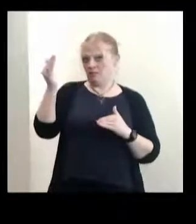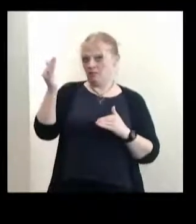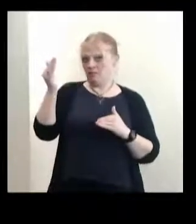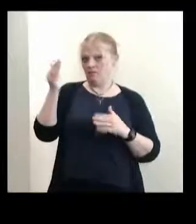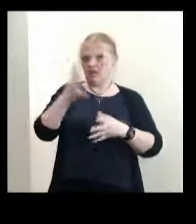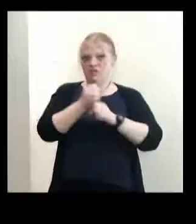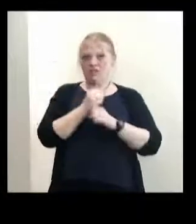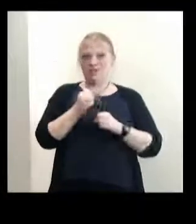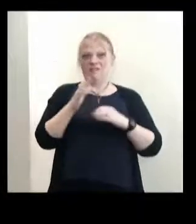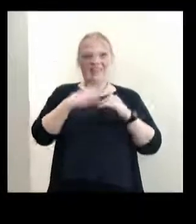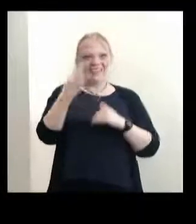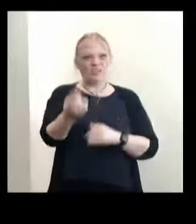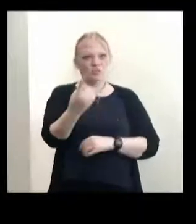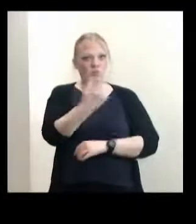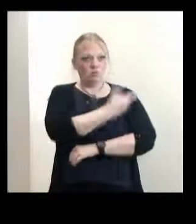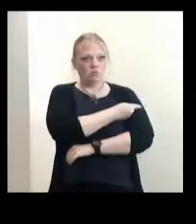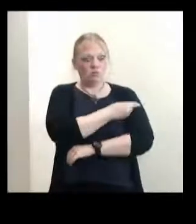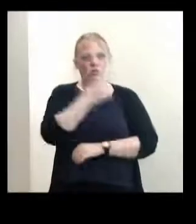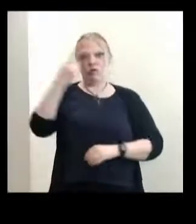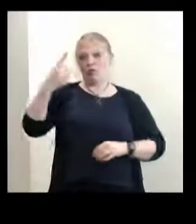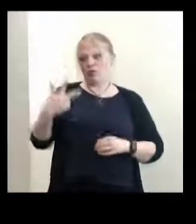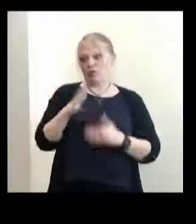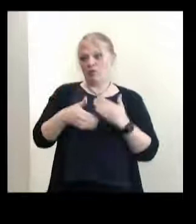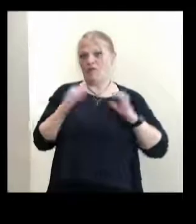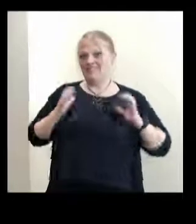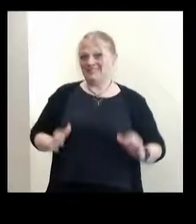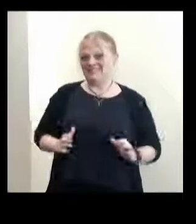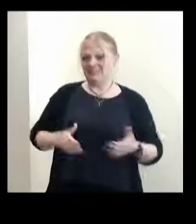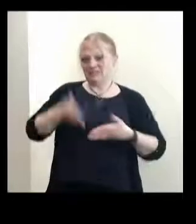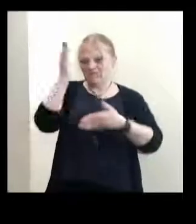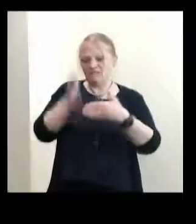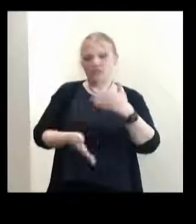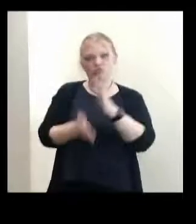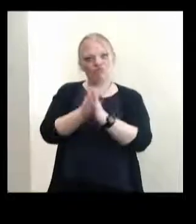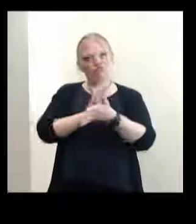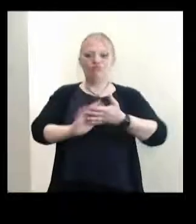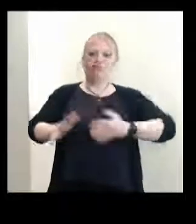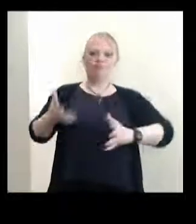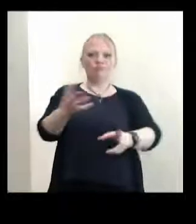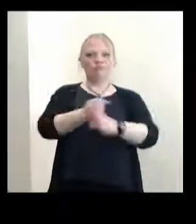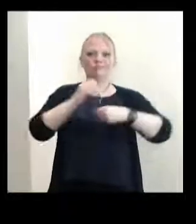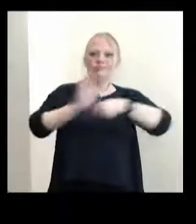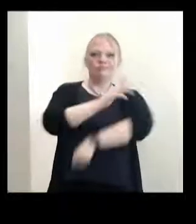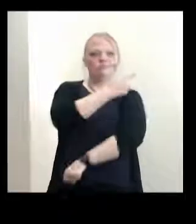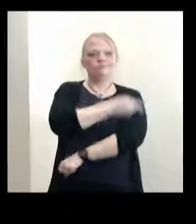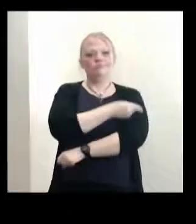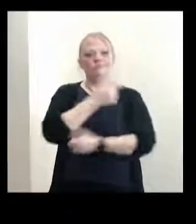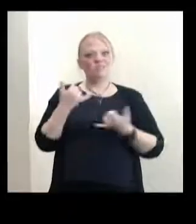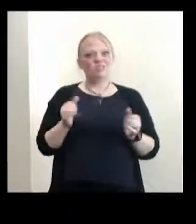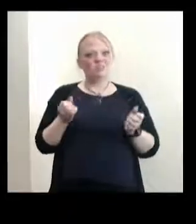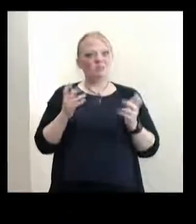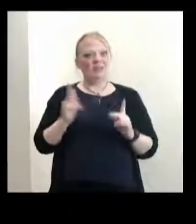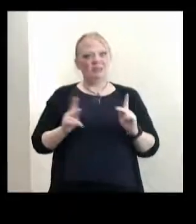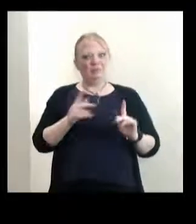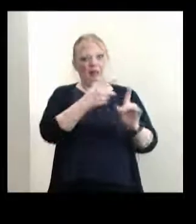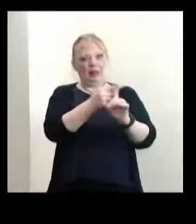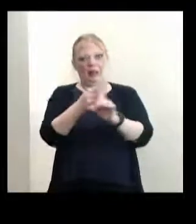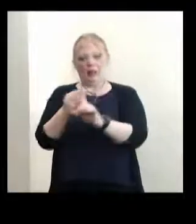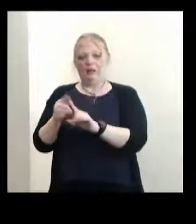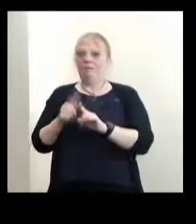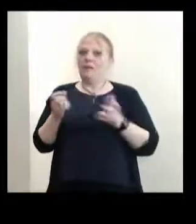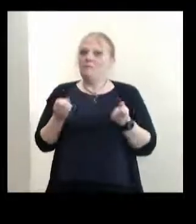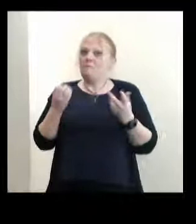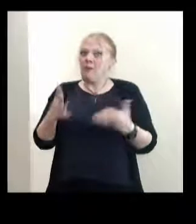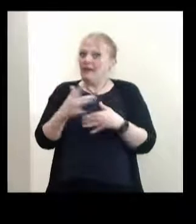at least one dose, and 1/3 of our citizens have completed their vaccine regimen. There's still a lot of people to vaccinate, but there's lots of